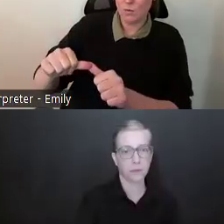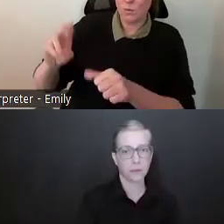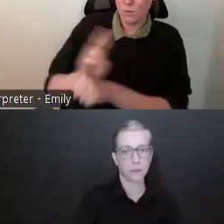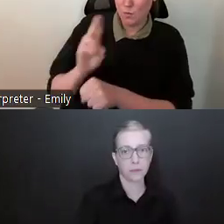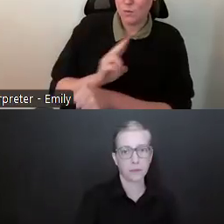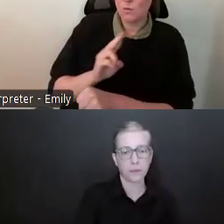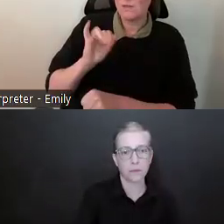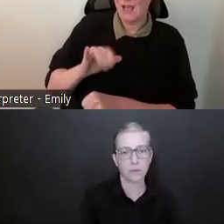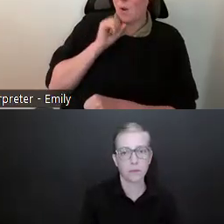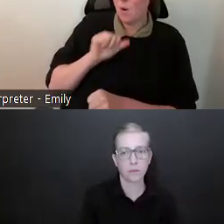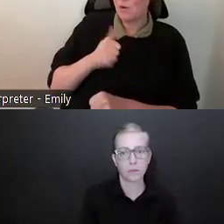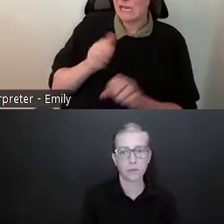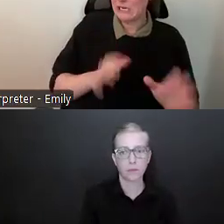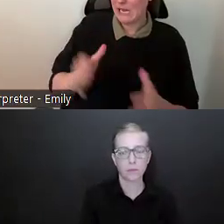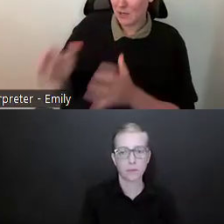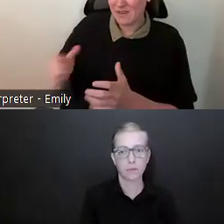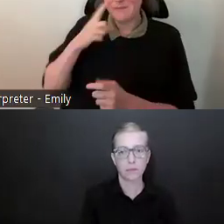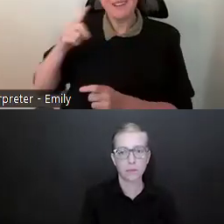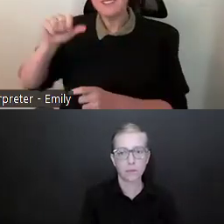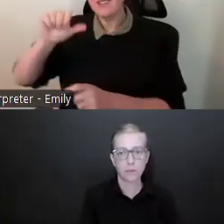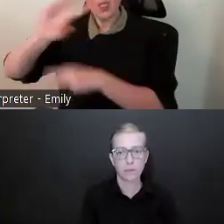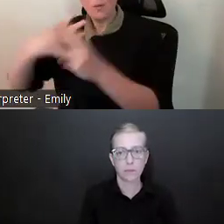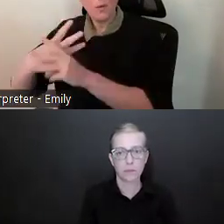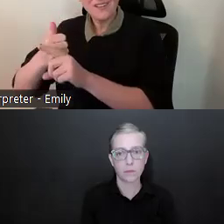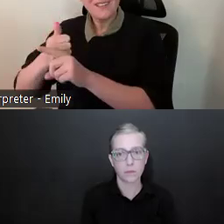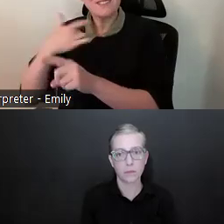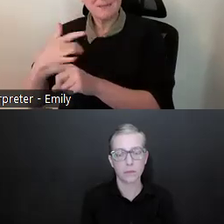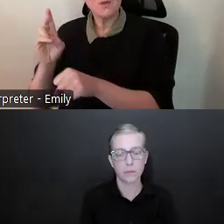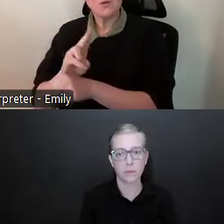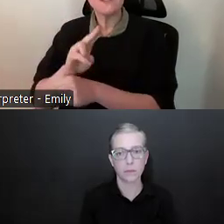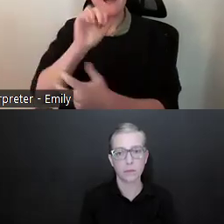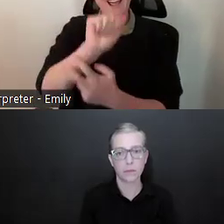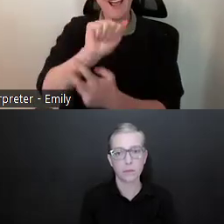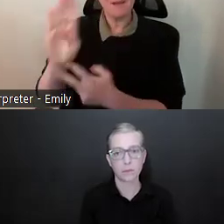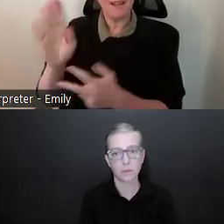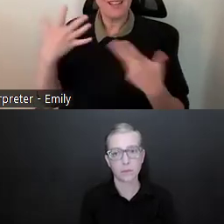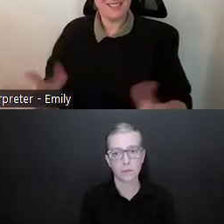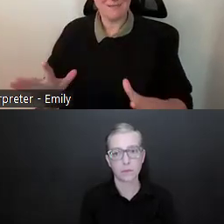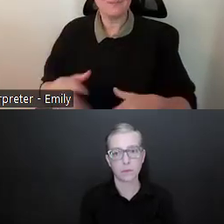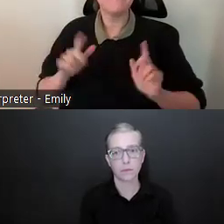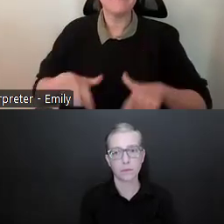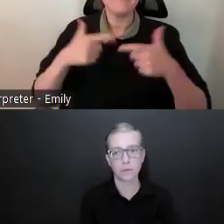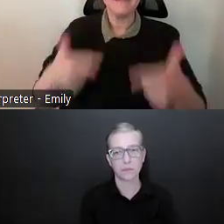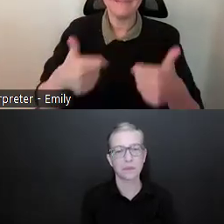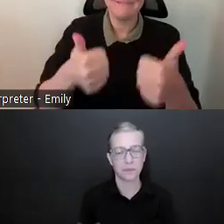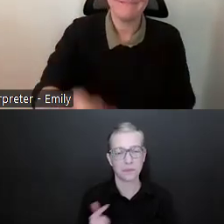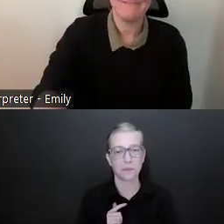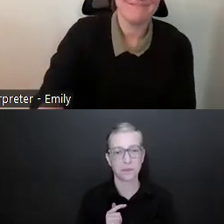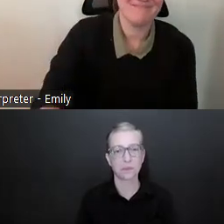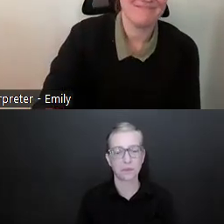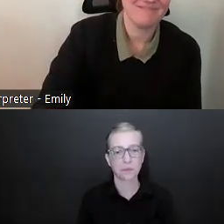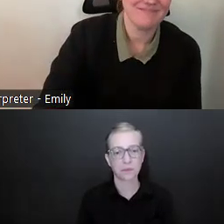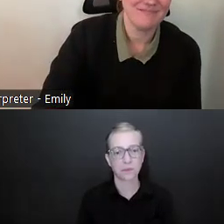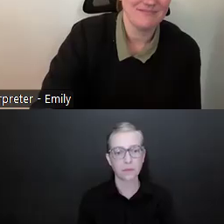old 10 categories when the rest of the world is using criterion A and criterion B. They did retain just